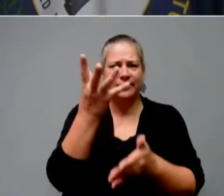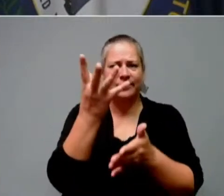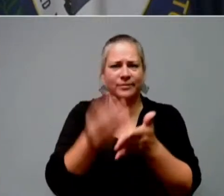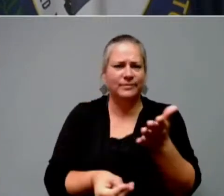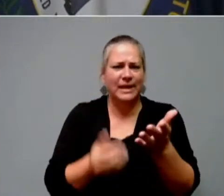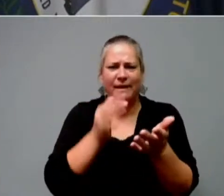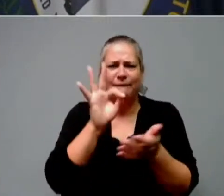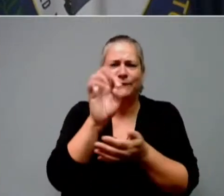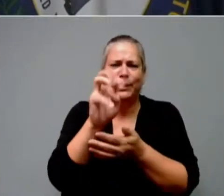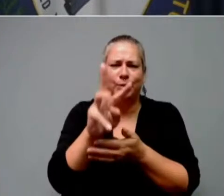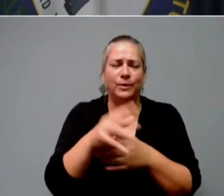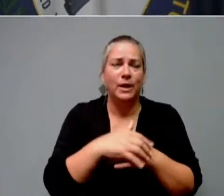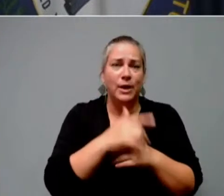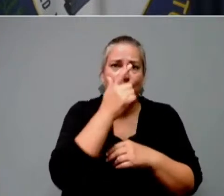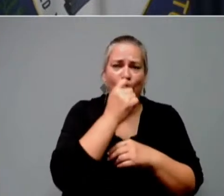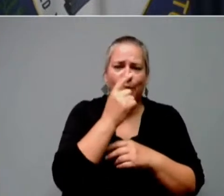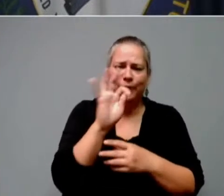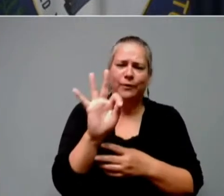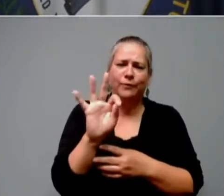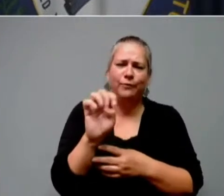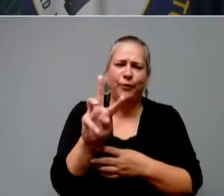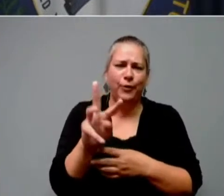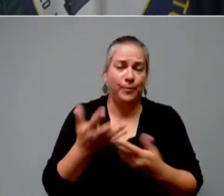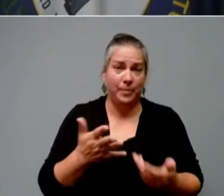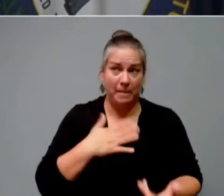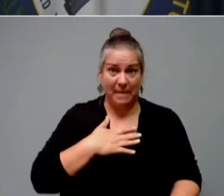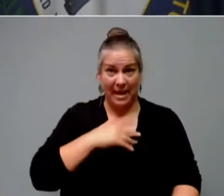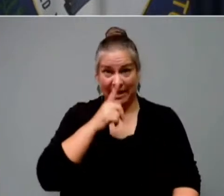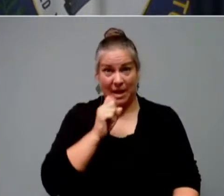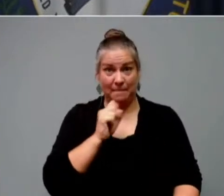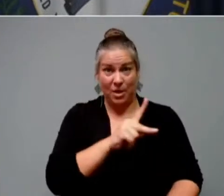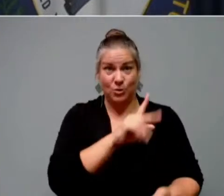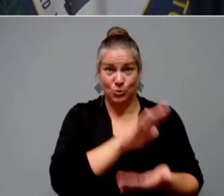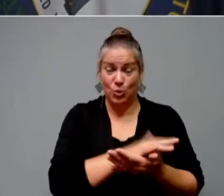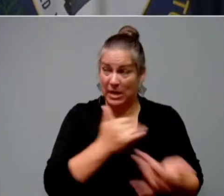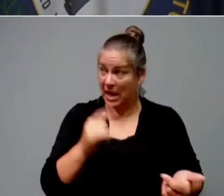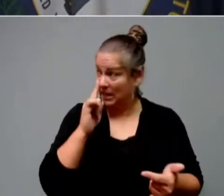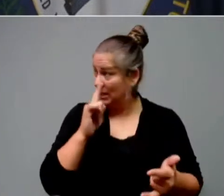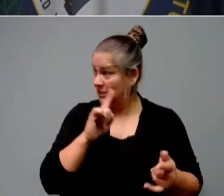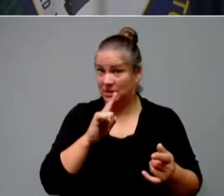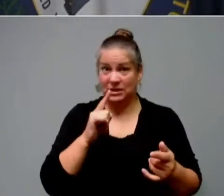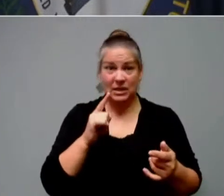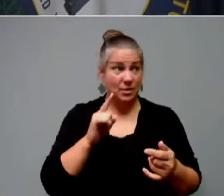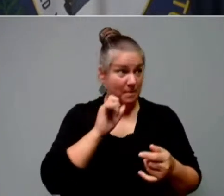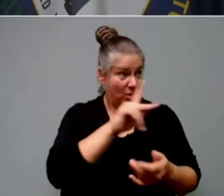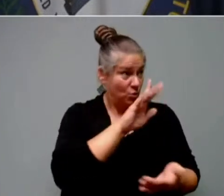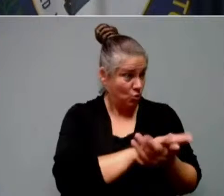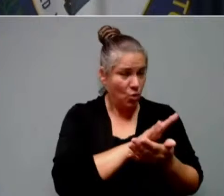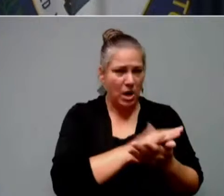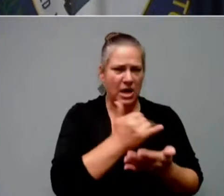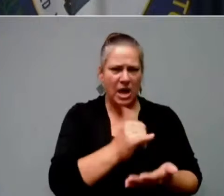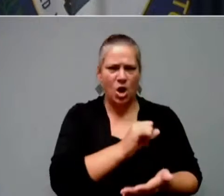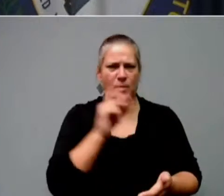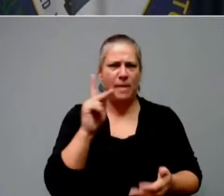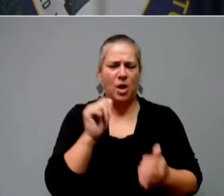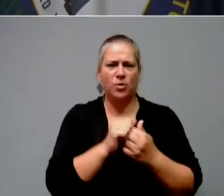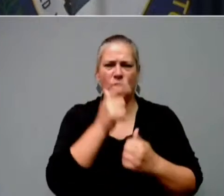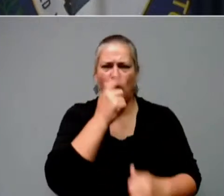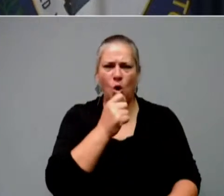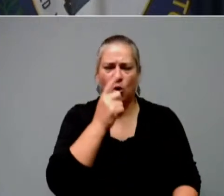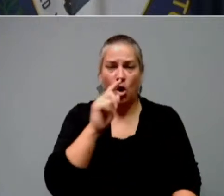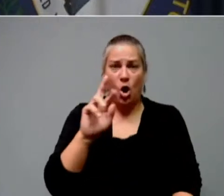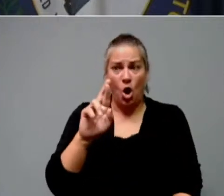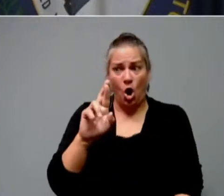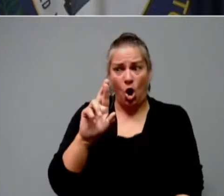right. My kid went back to school, and now kids are coming home with colds. RSV is surging across the